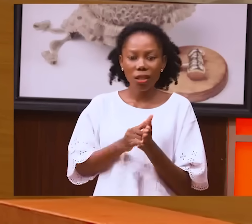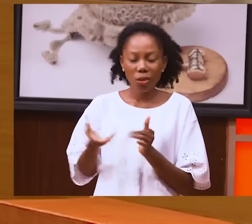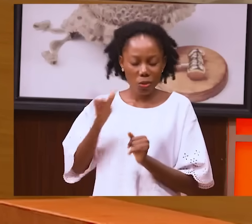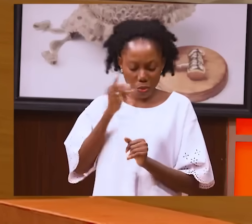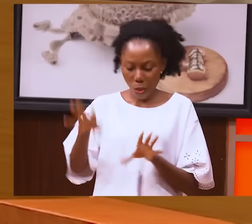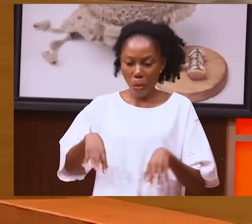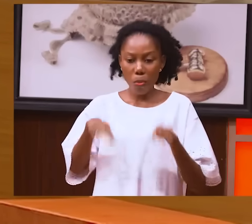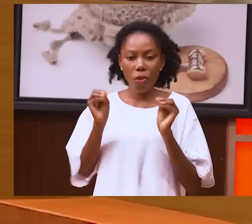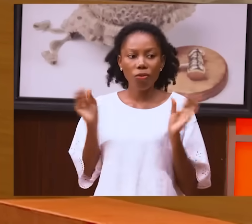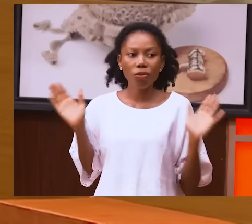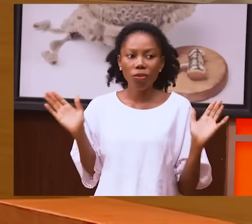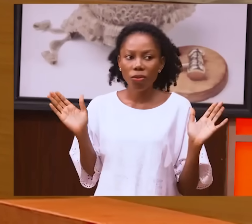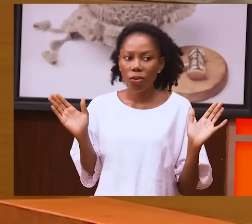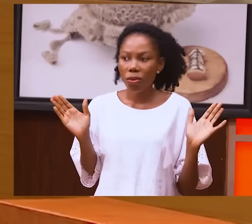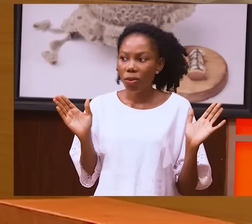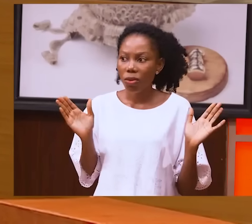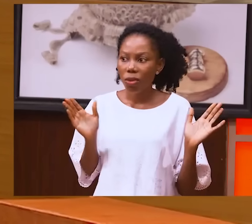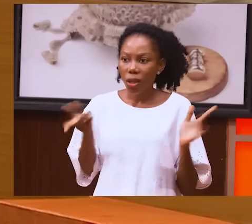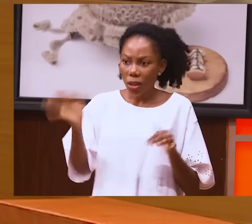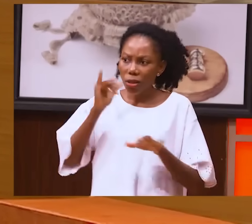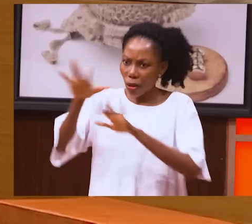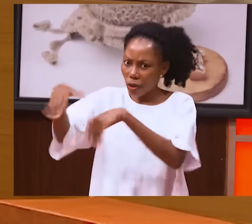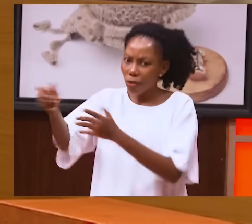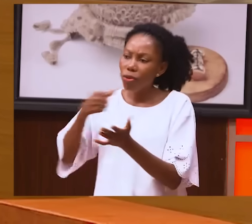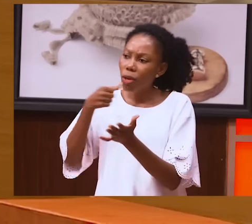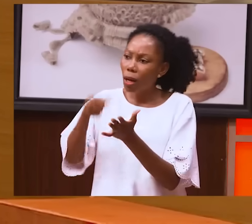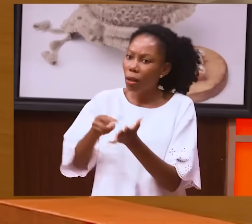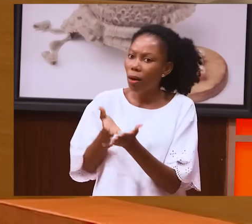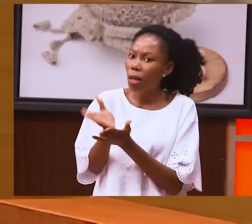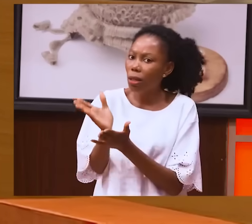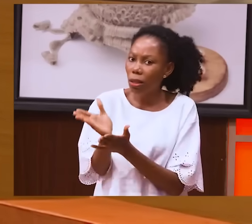is all. Haven't you been served? They've given it to you.